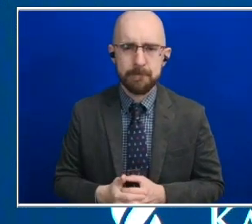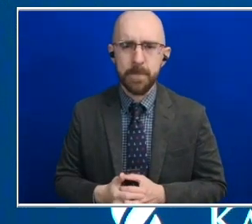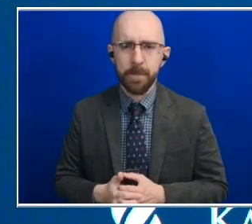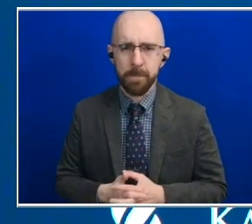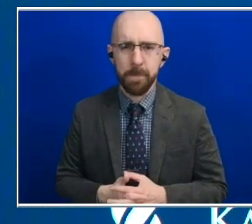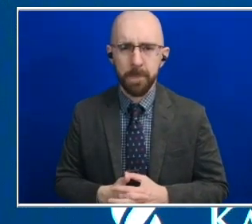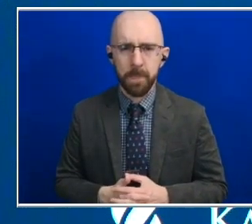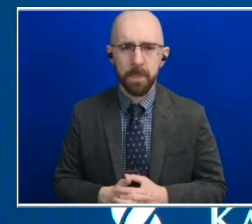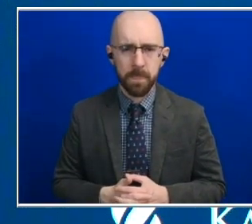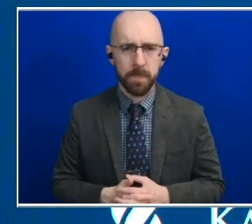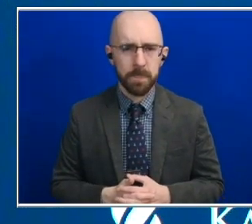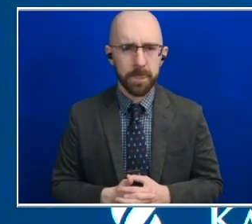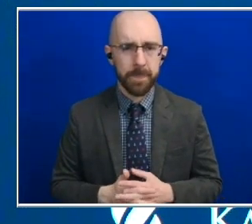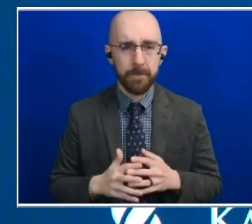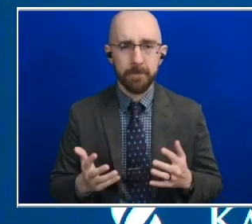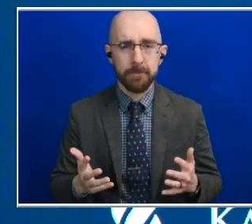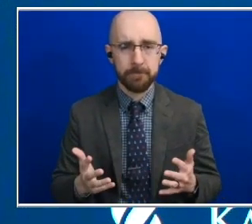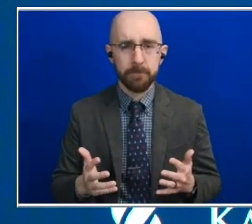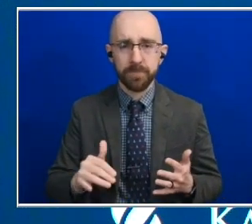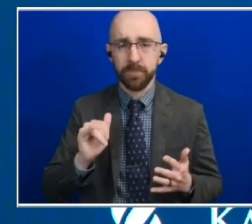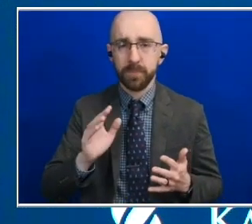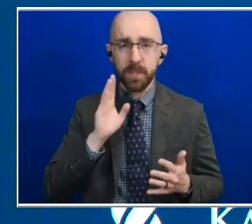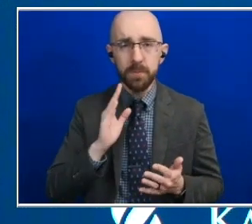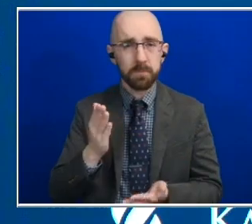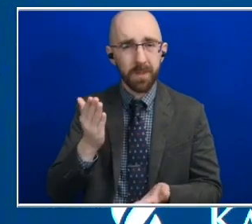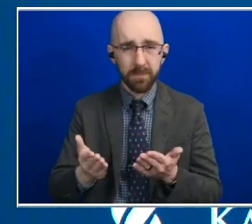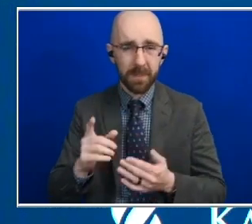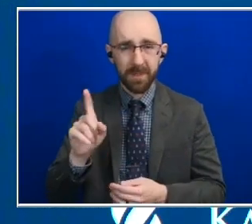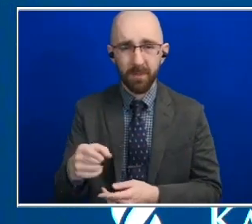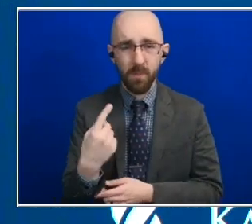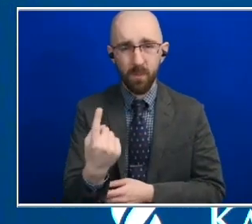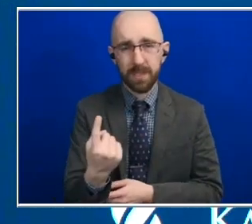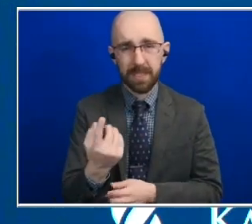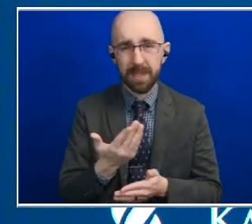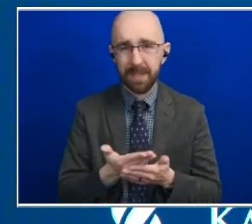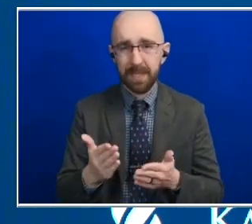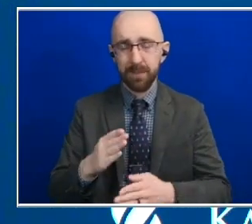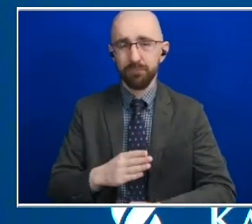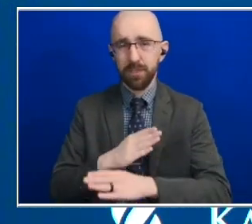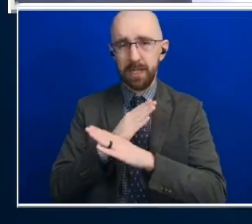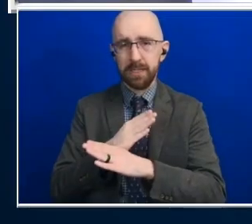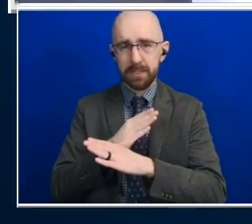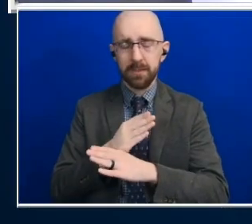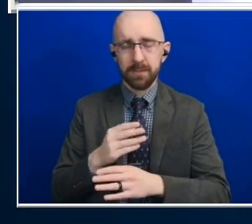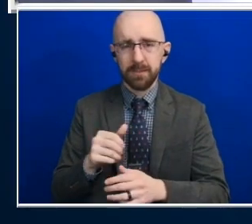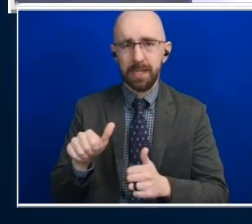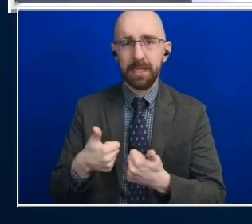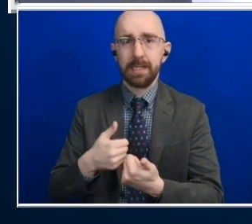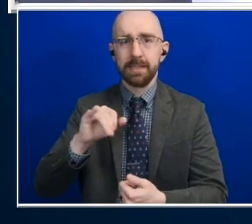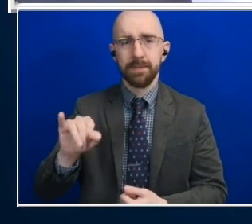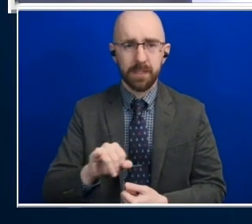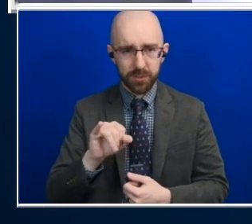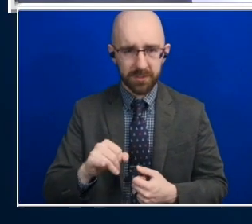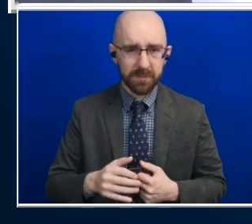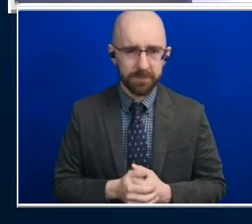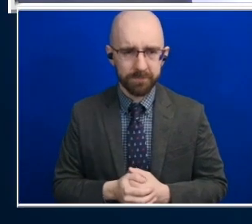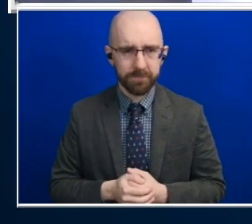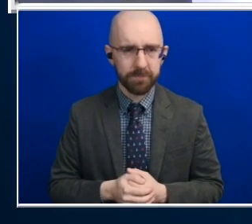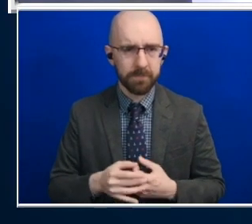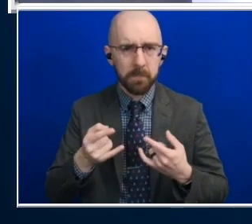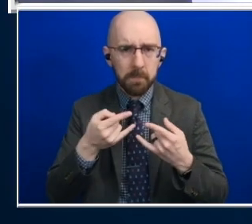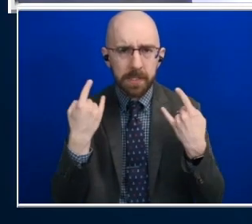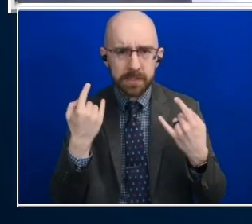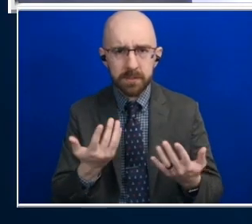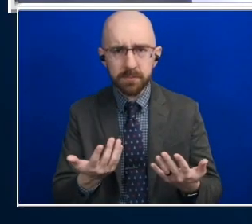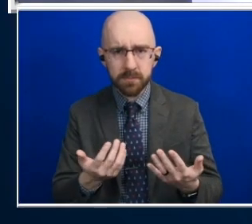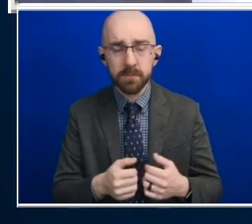But that would probably be the only thing protecting against infection. So. What about masking? Masking can